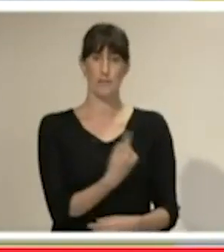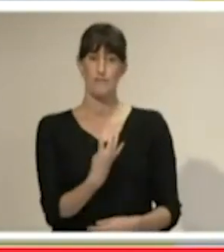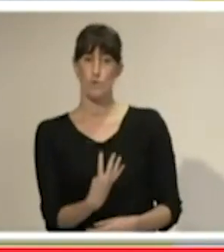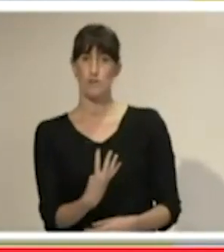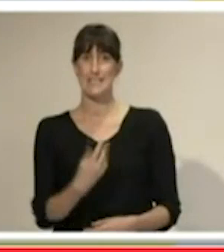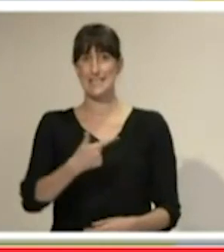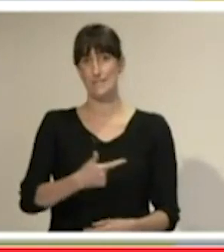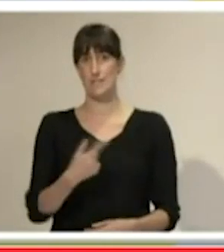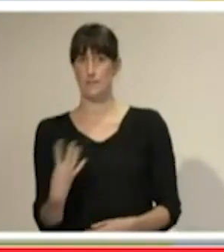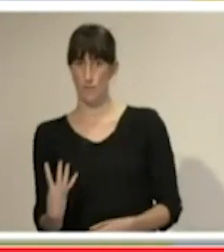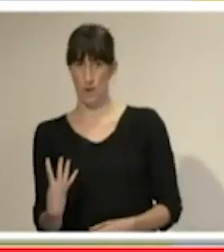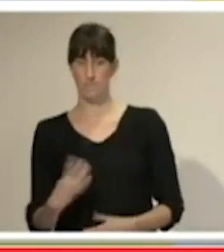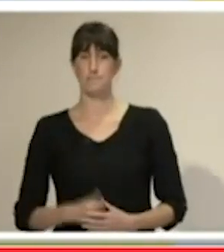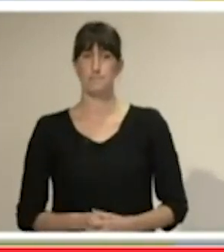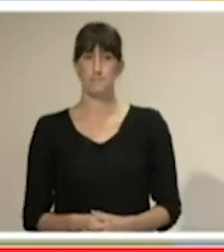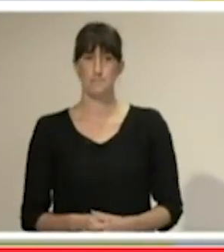1,474.